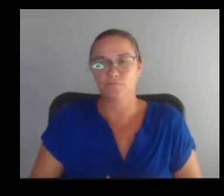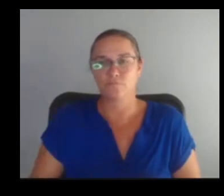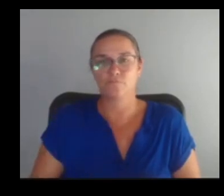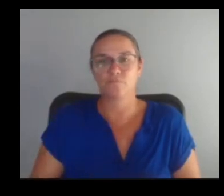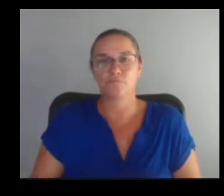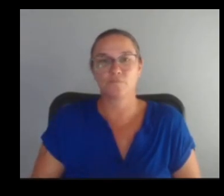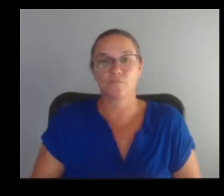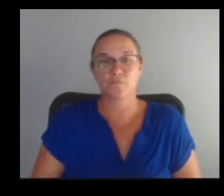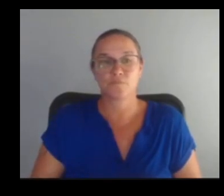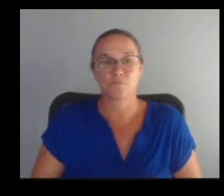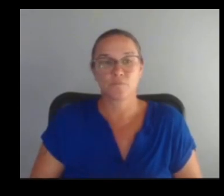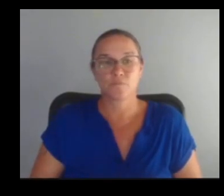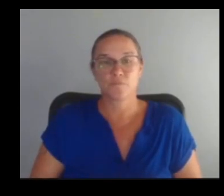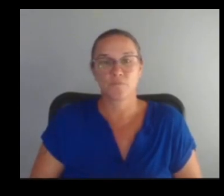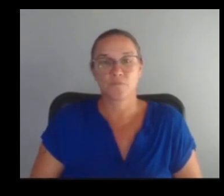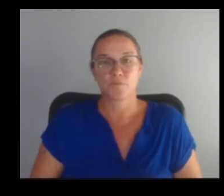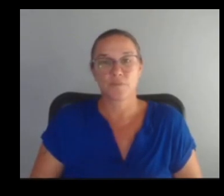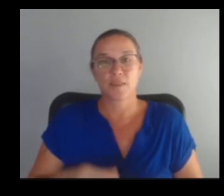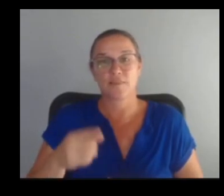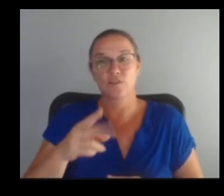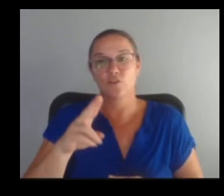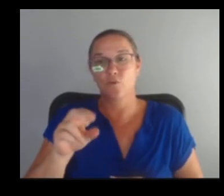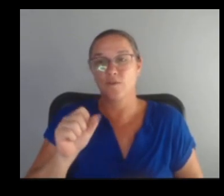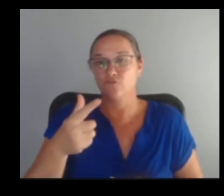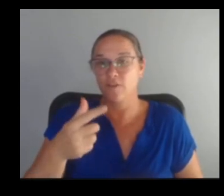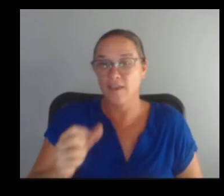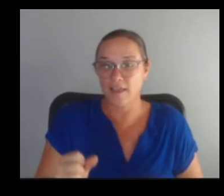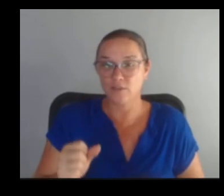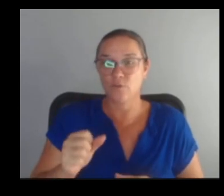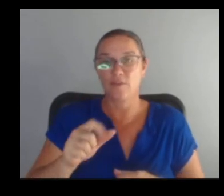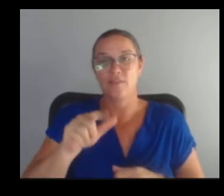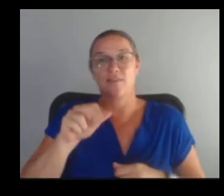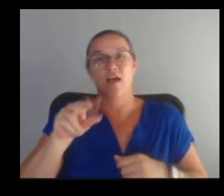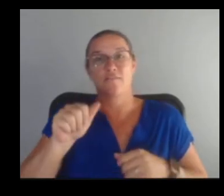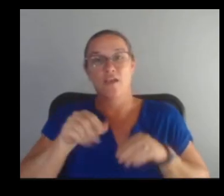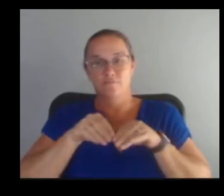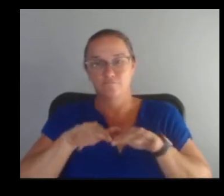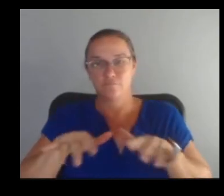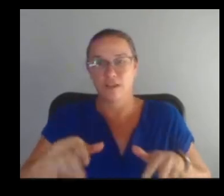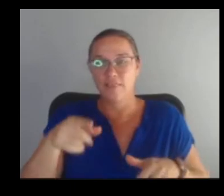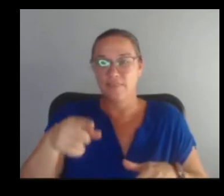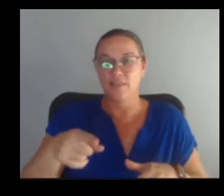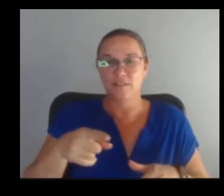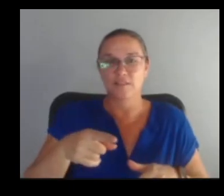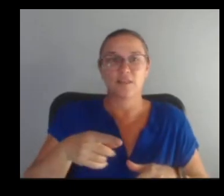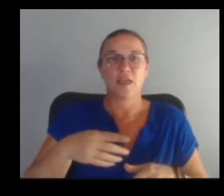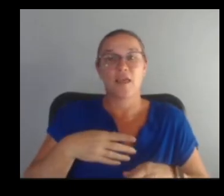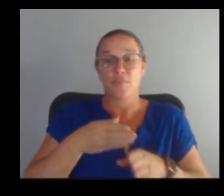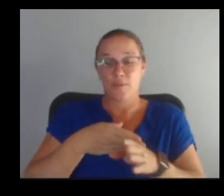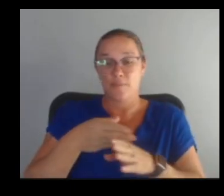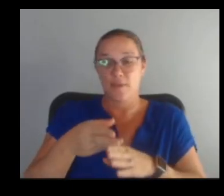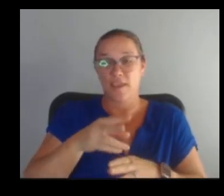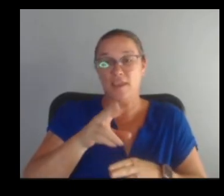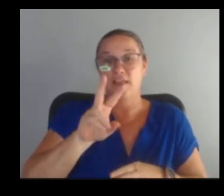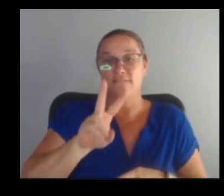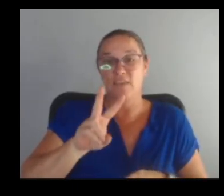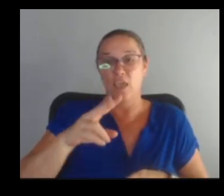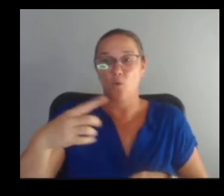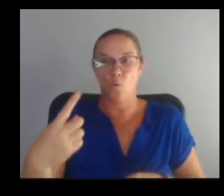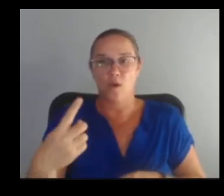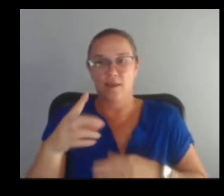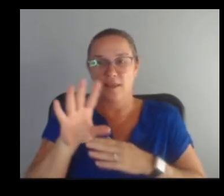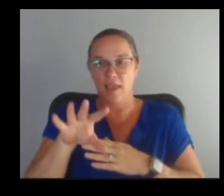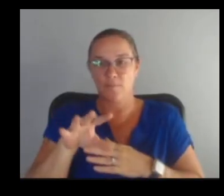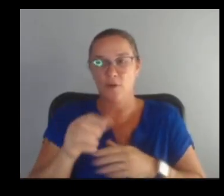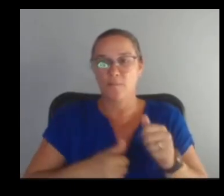So there's that, the USGS clips, lava covering the crater floor. Here is the main V1 camera that most web observers